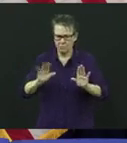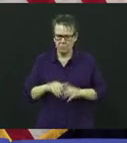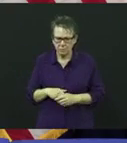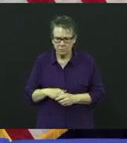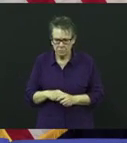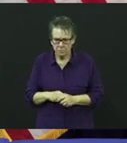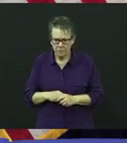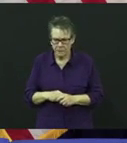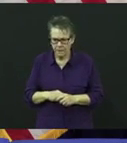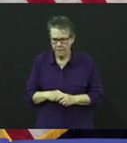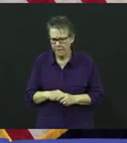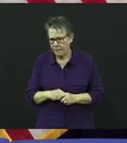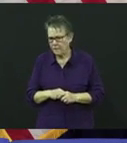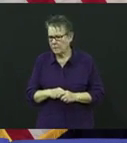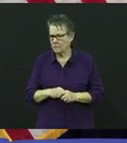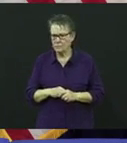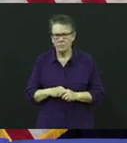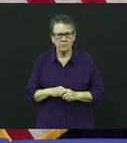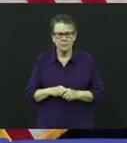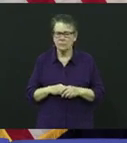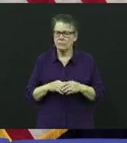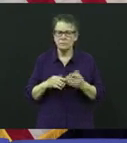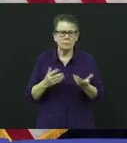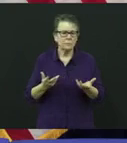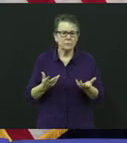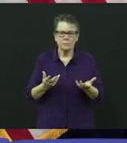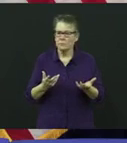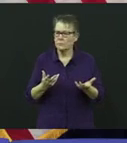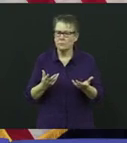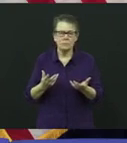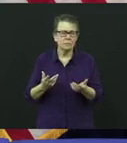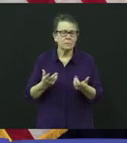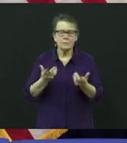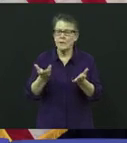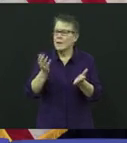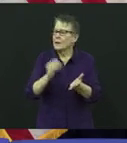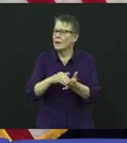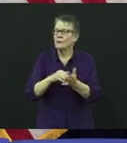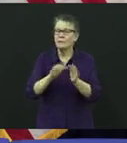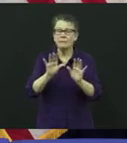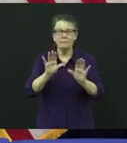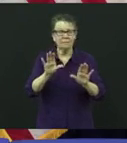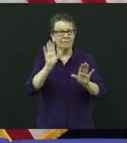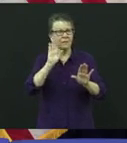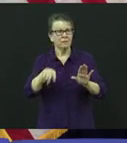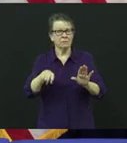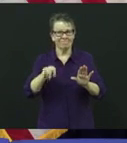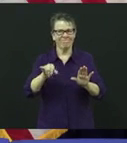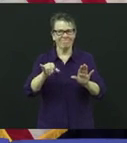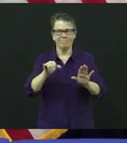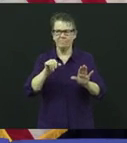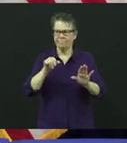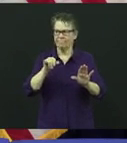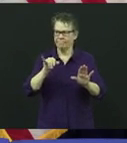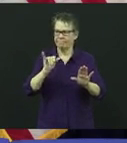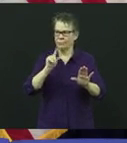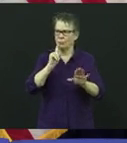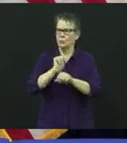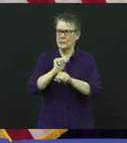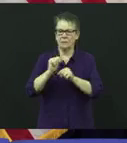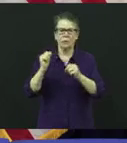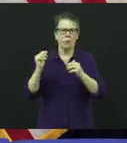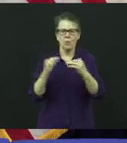We're at war. There's just no question about it. And I've said this before, but let's remember what the ingredients were to win World War II. It wasn't